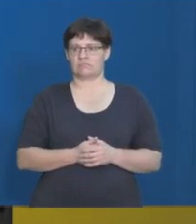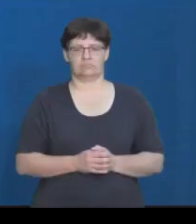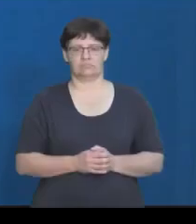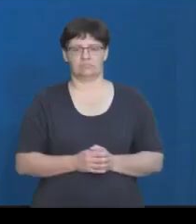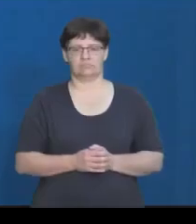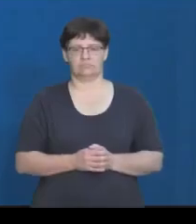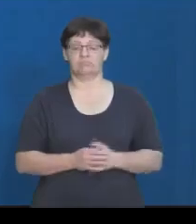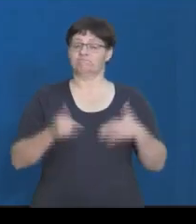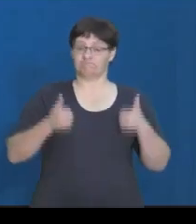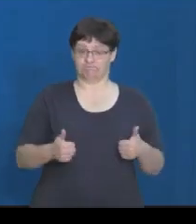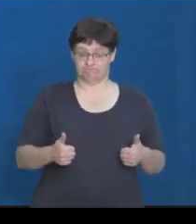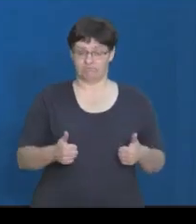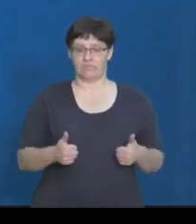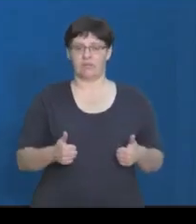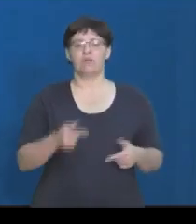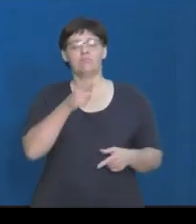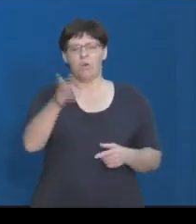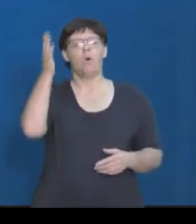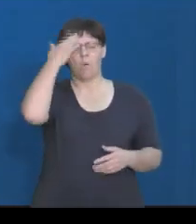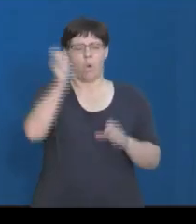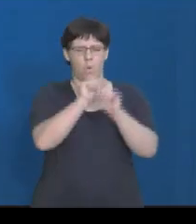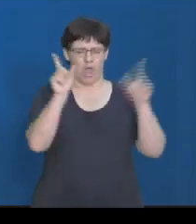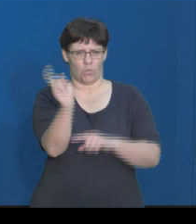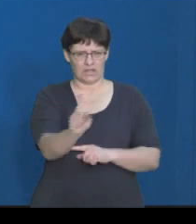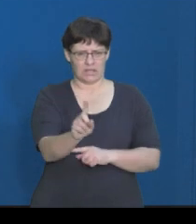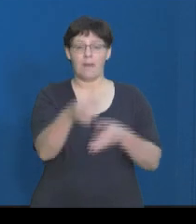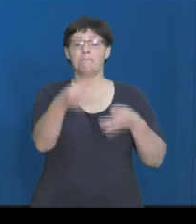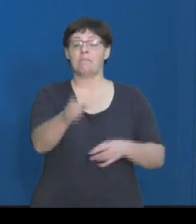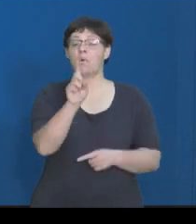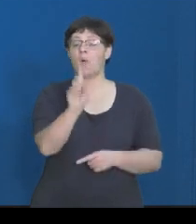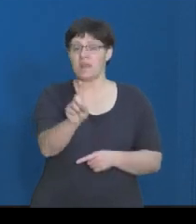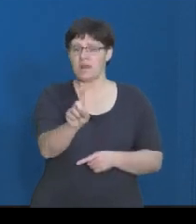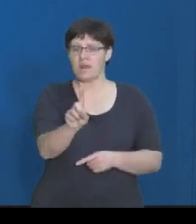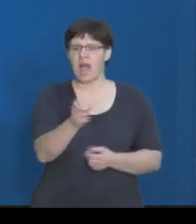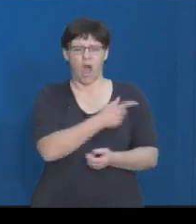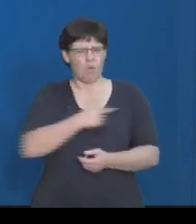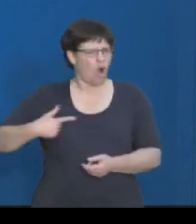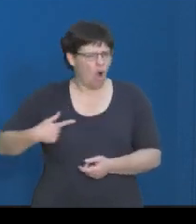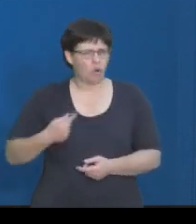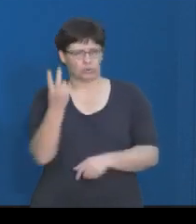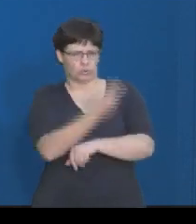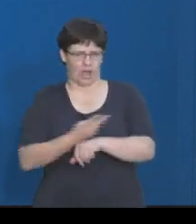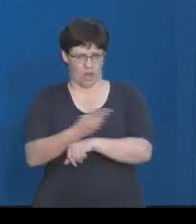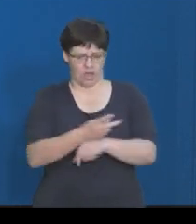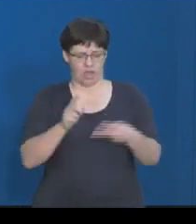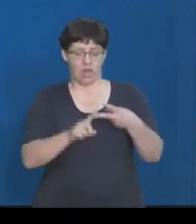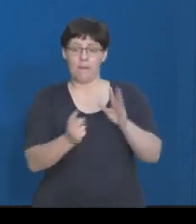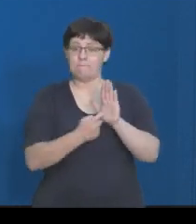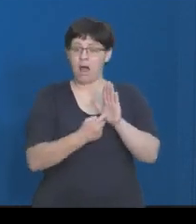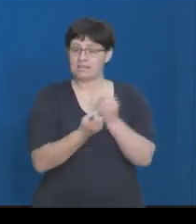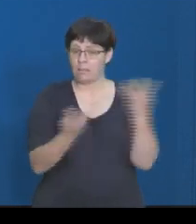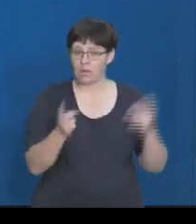1. Right, you guys are all aware that our paper 1 paper, it's a 2-hour paper with 150